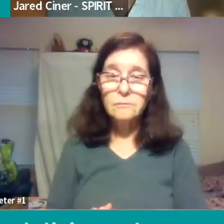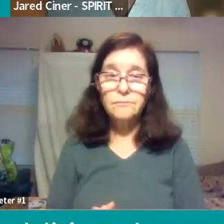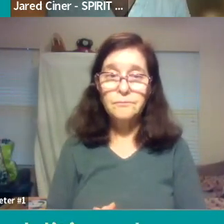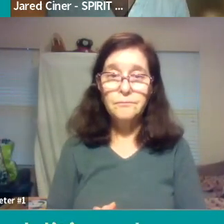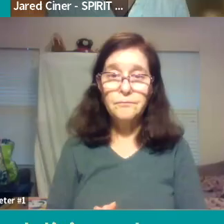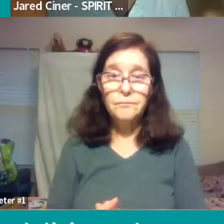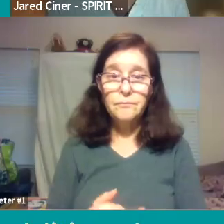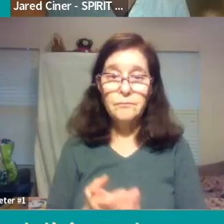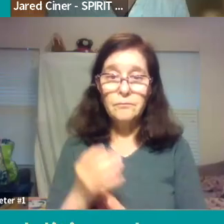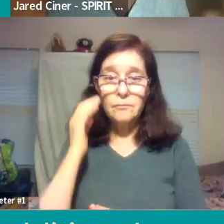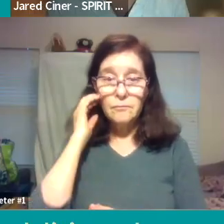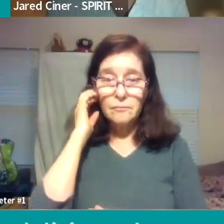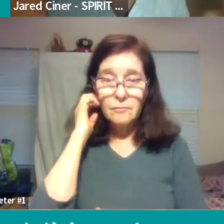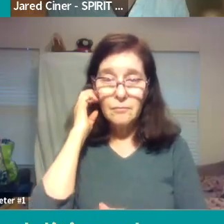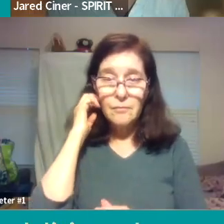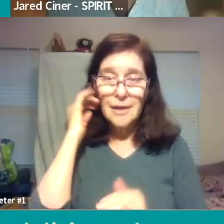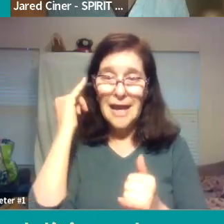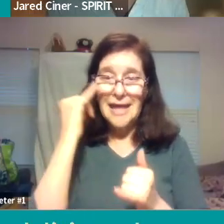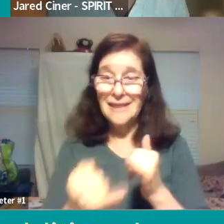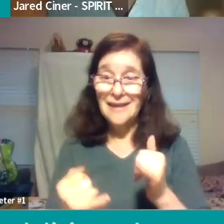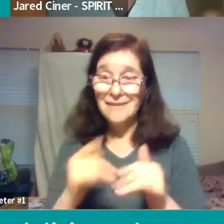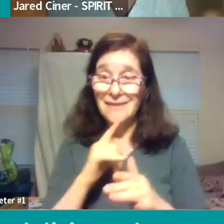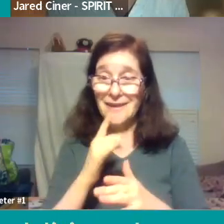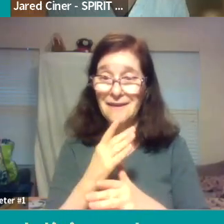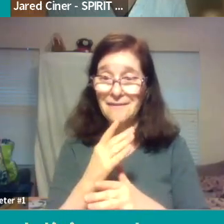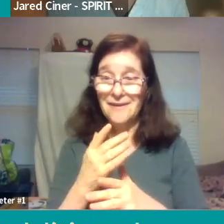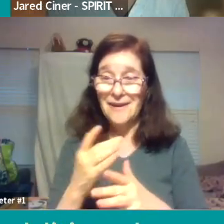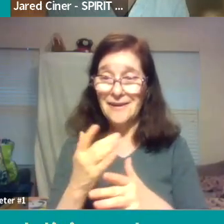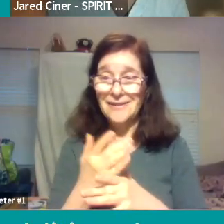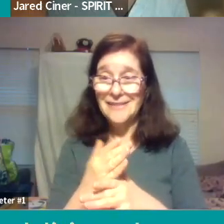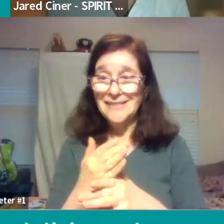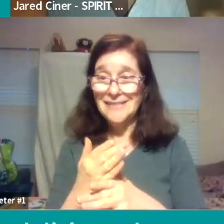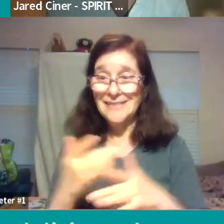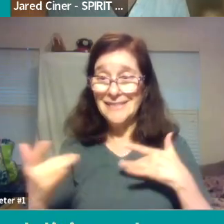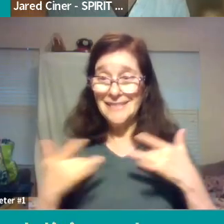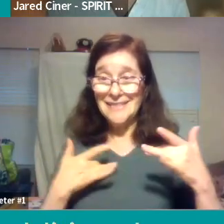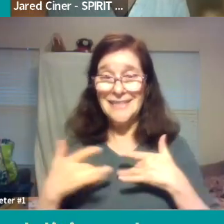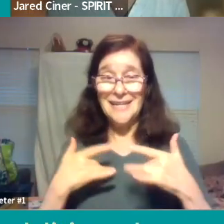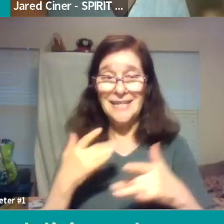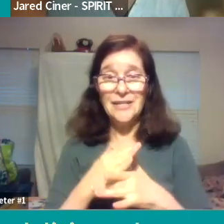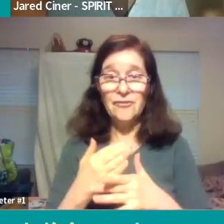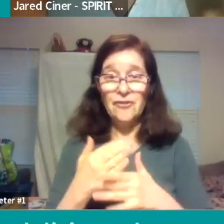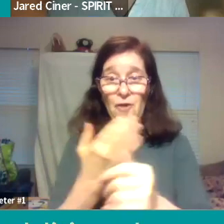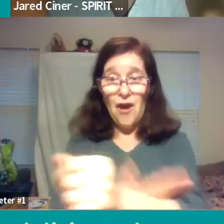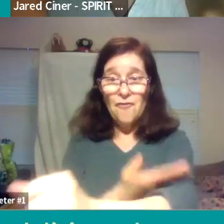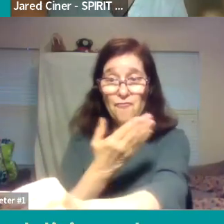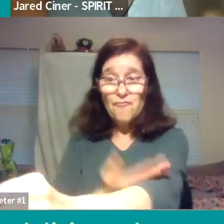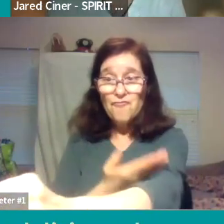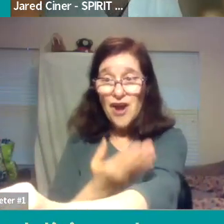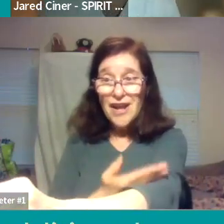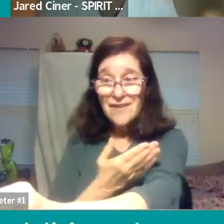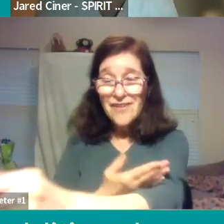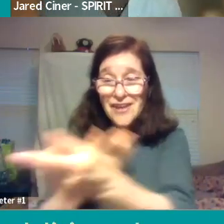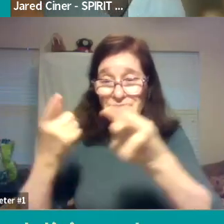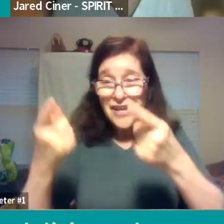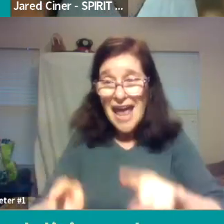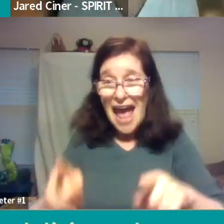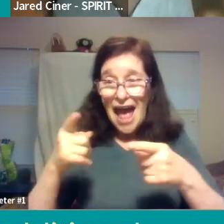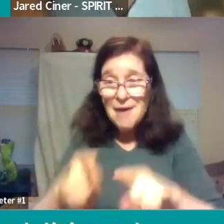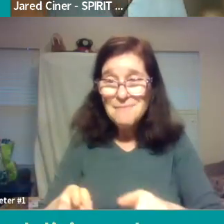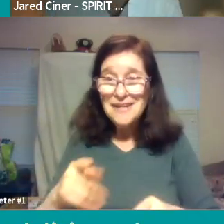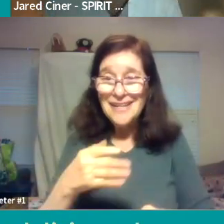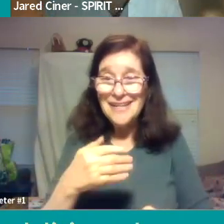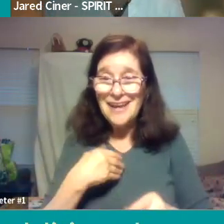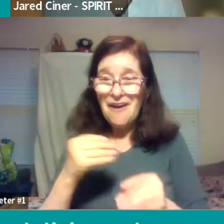And then lastly, I will share we are very excited to have a renovation underway. This is